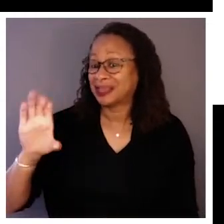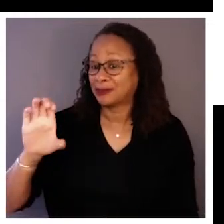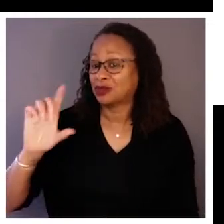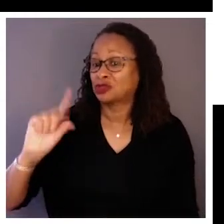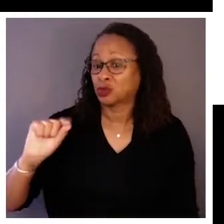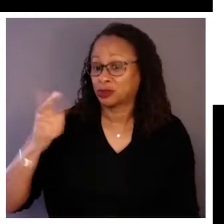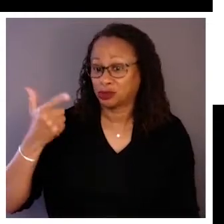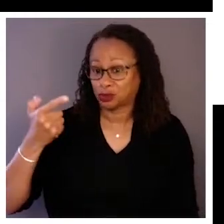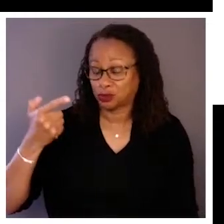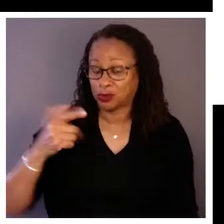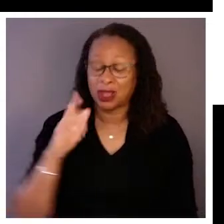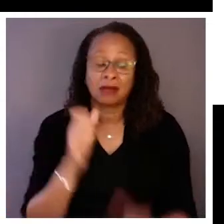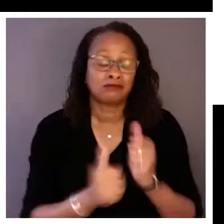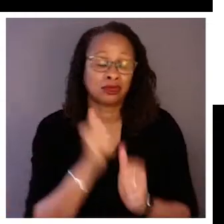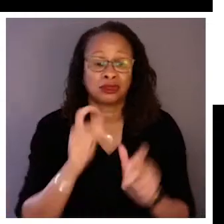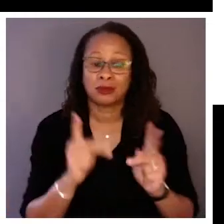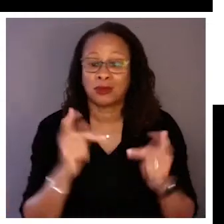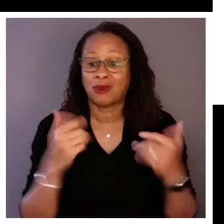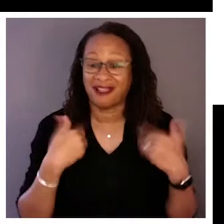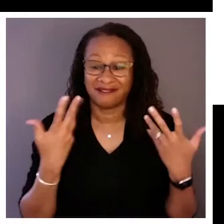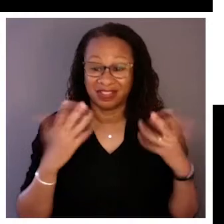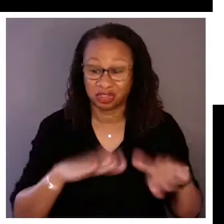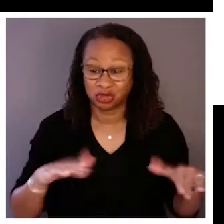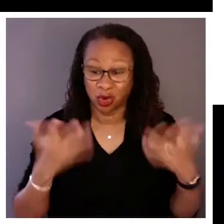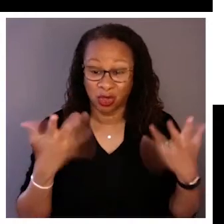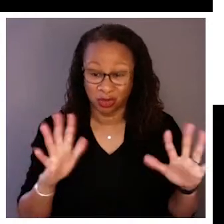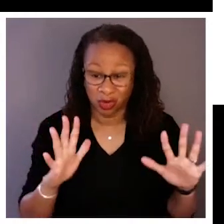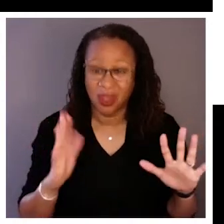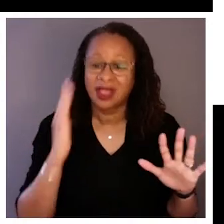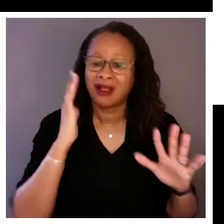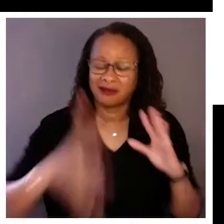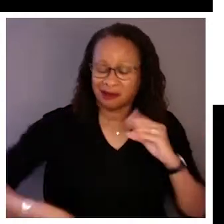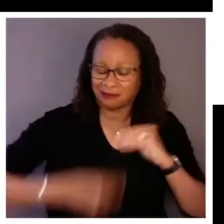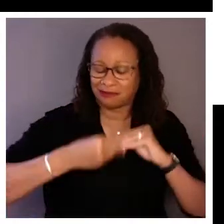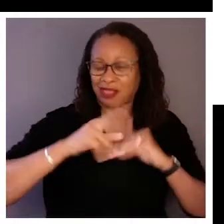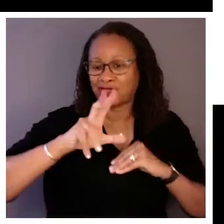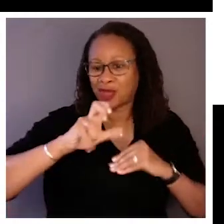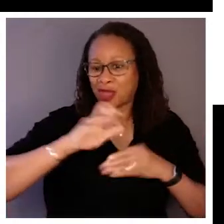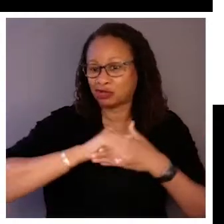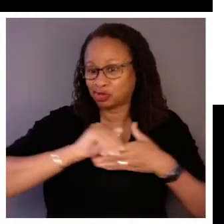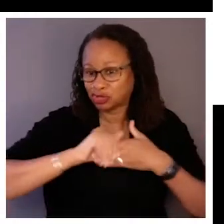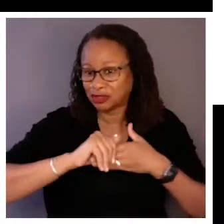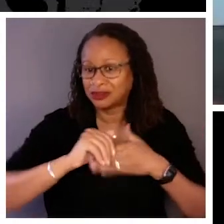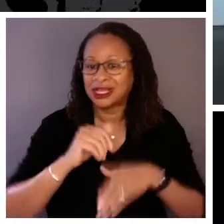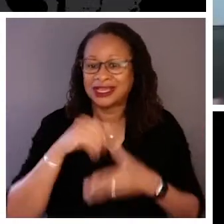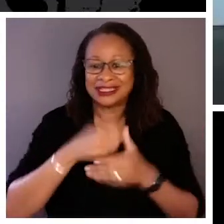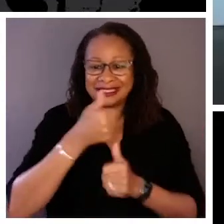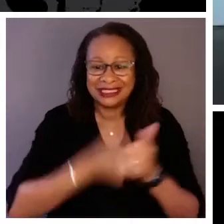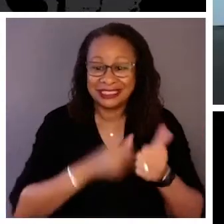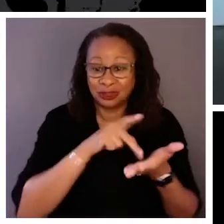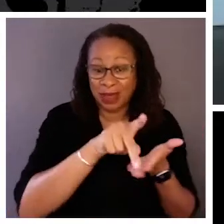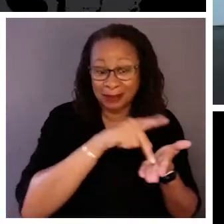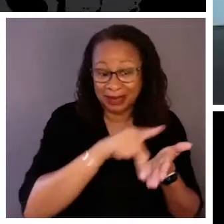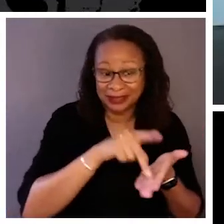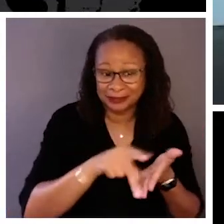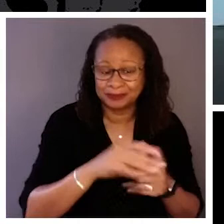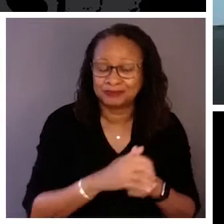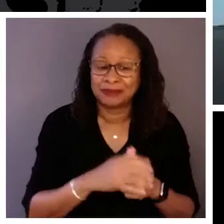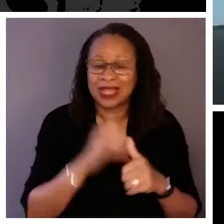have children already know this. You got $300 in each payment, not to